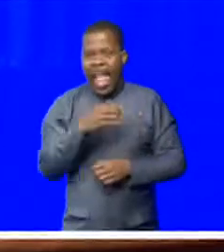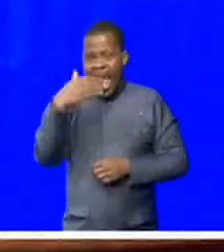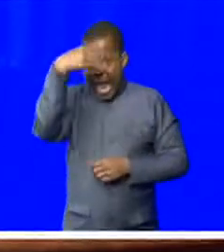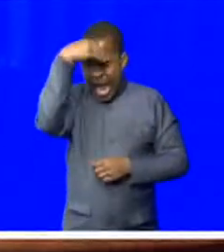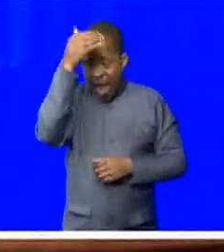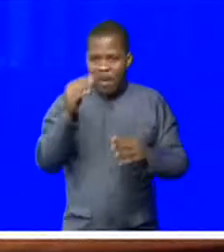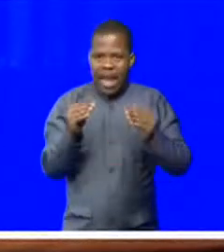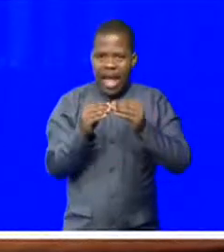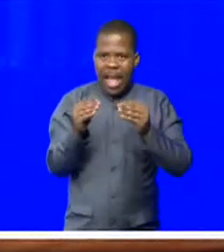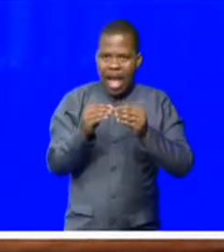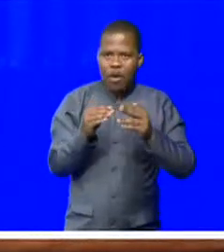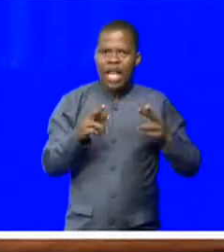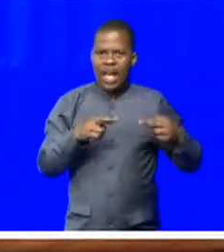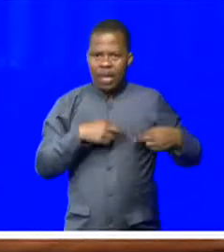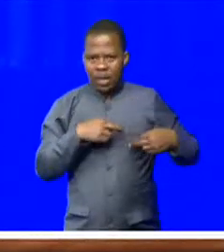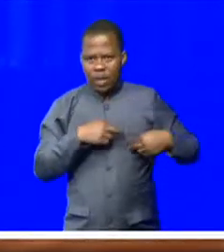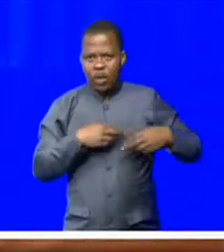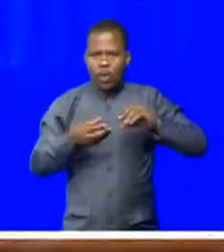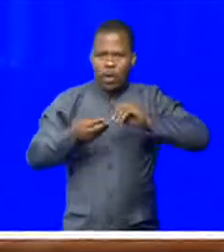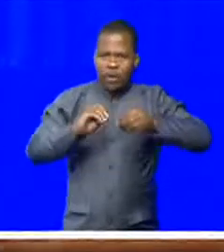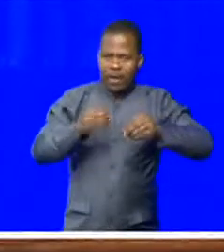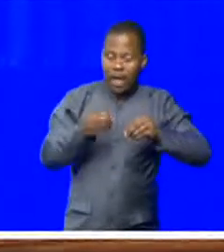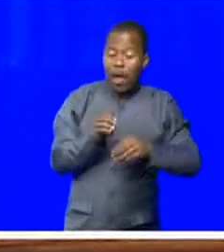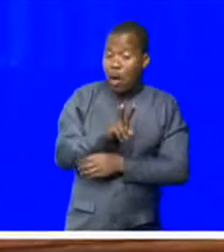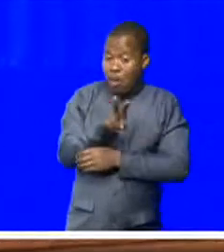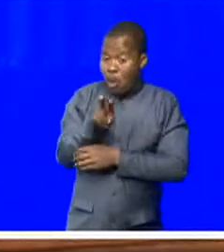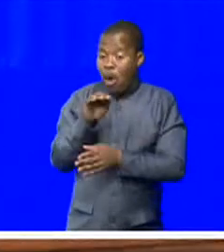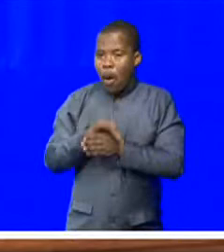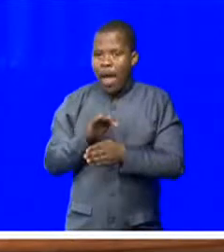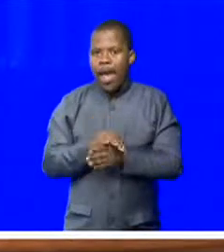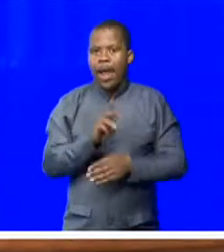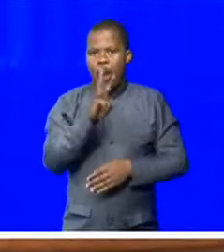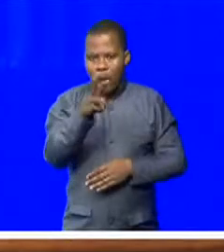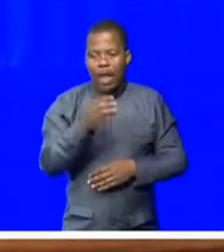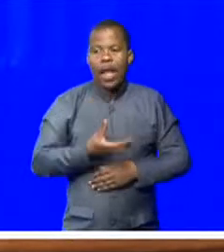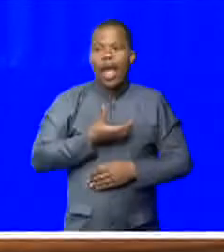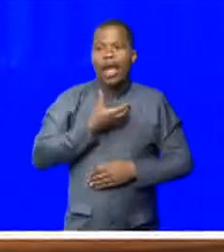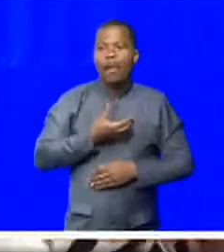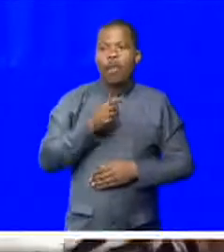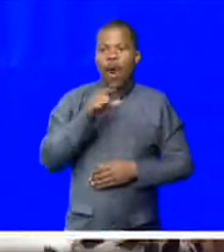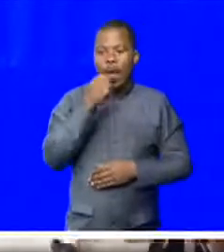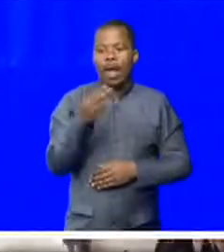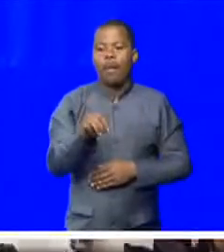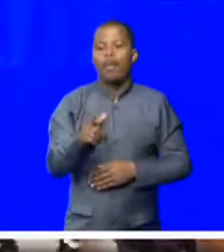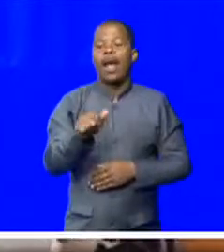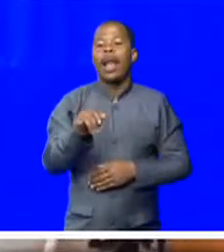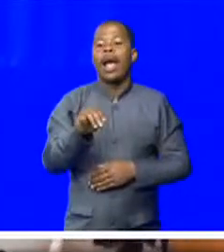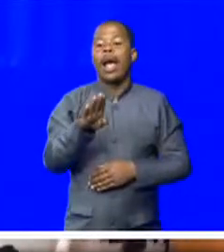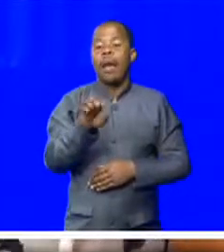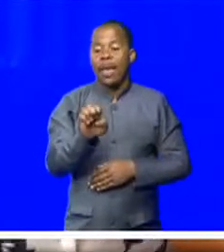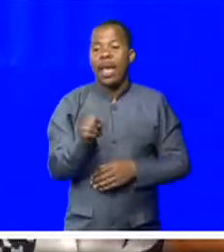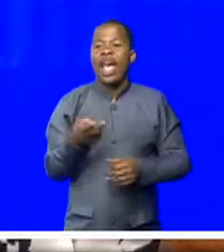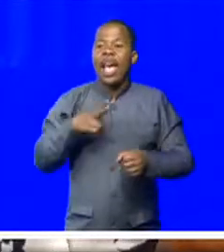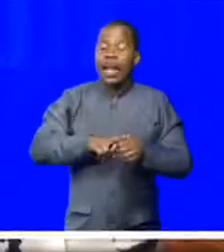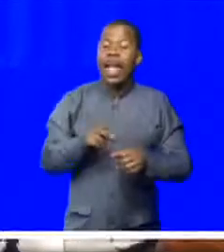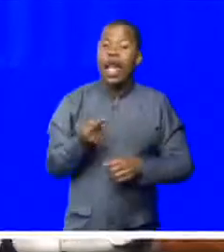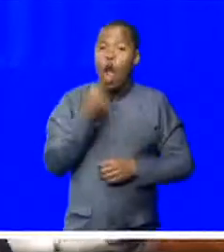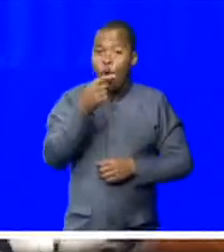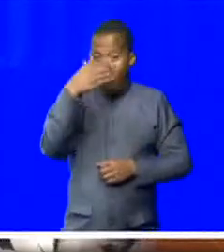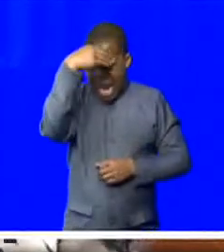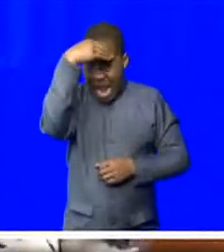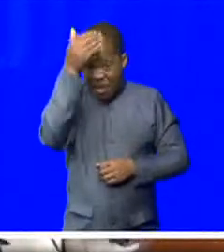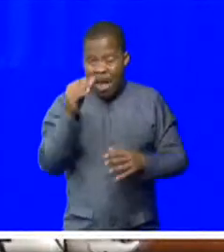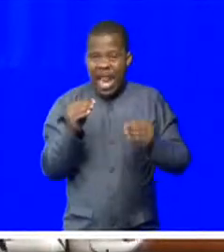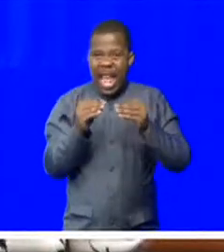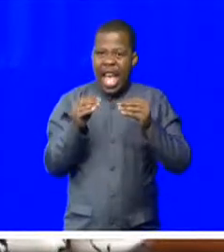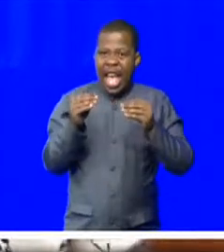Delivering the recommendations before the House, Senator Khanyisile Malambe said most government houses are in poor condition due to poor maintenance